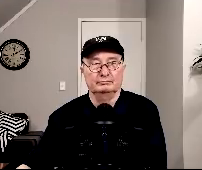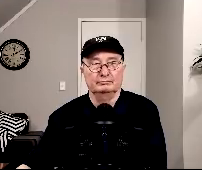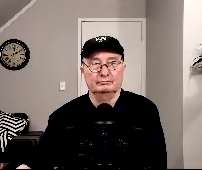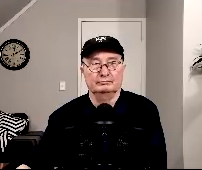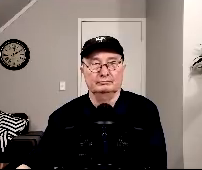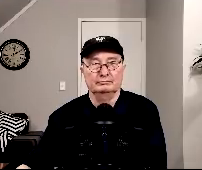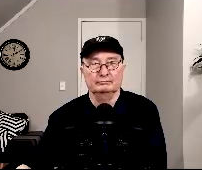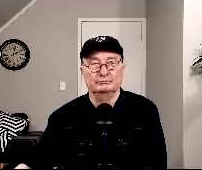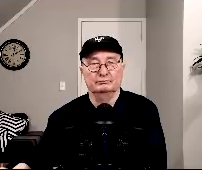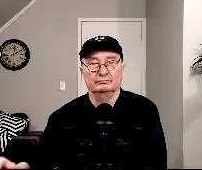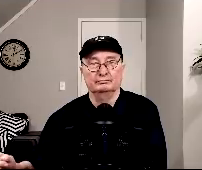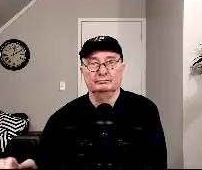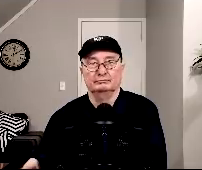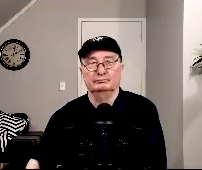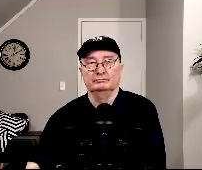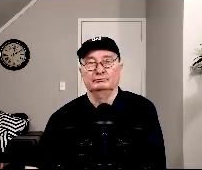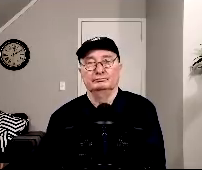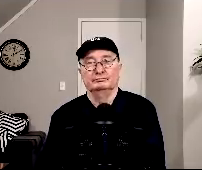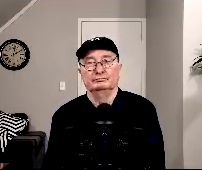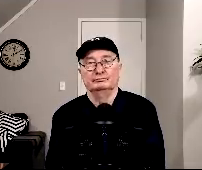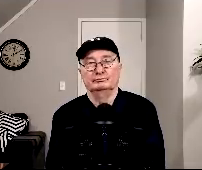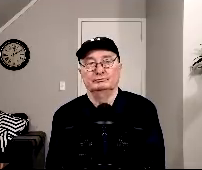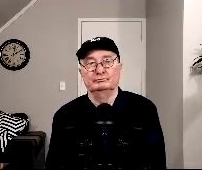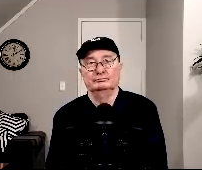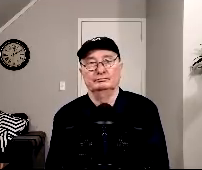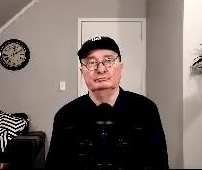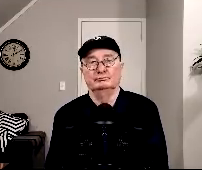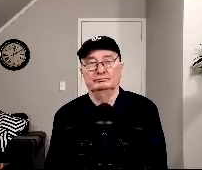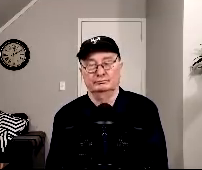Mayor de Blasio is pathetic.